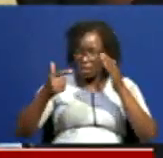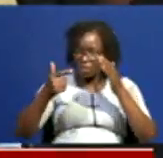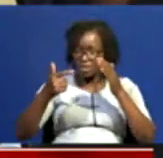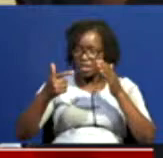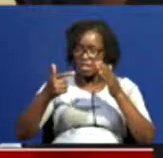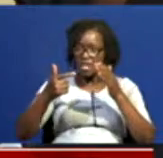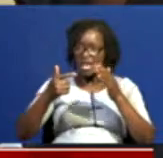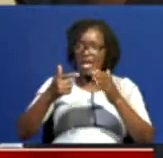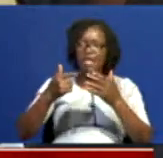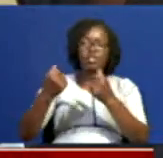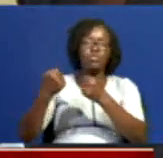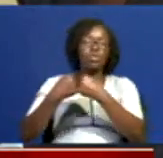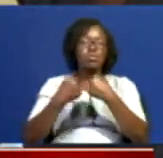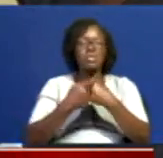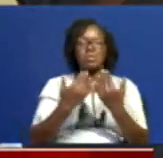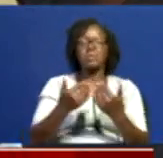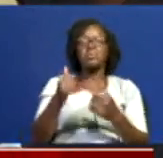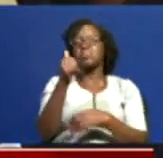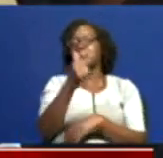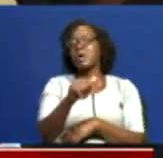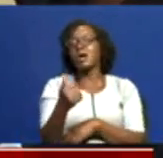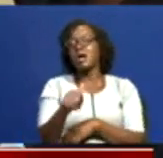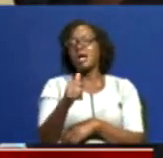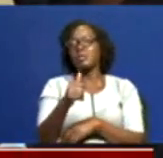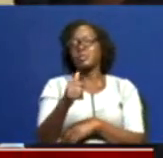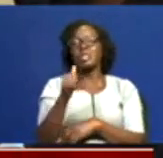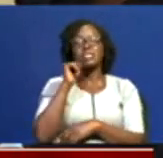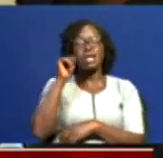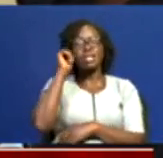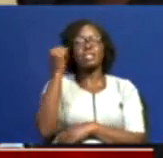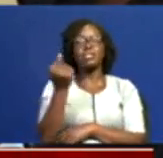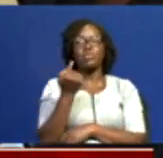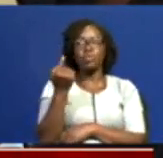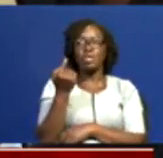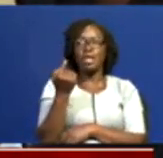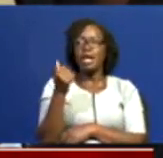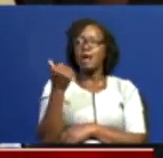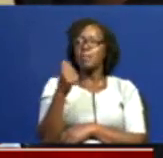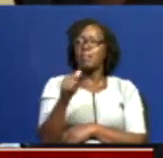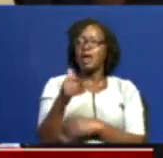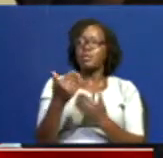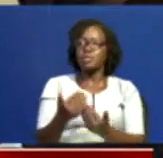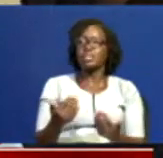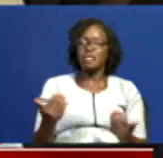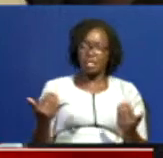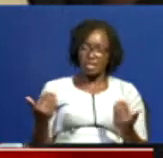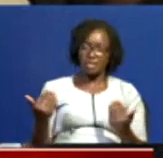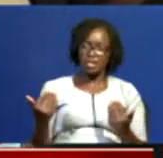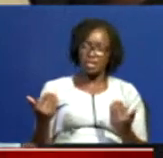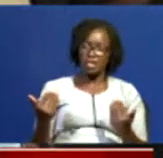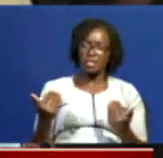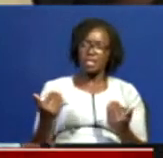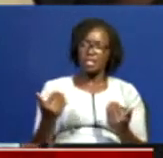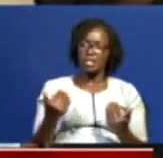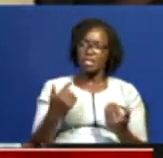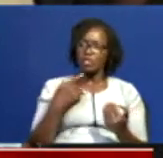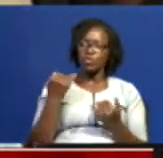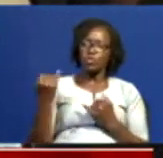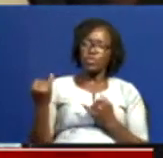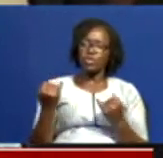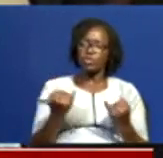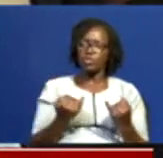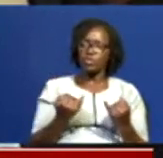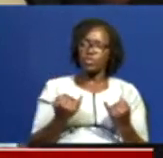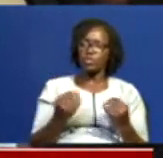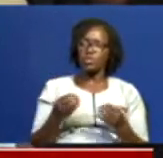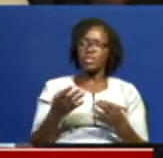na tournament ya watoto. Tumekuwa tukifanya tournament ya watu wakubwa kwa sababu hatujakuwa na watoto. So vile tumeintroduce,